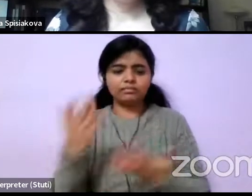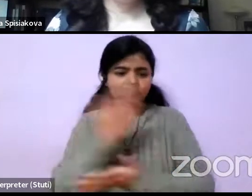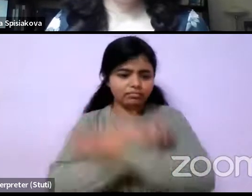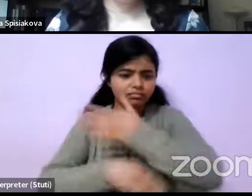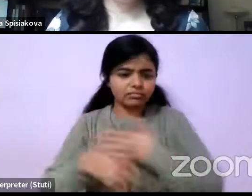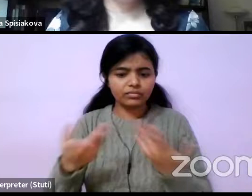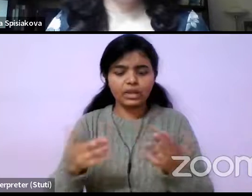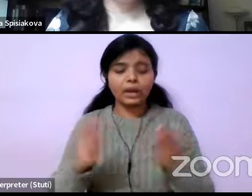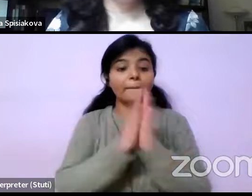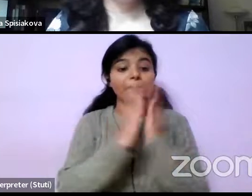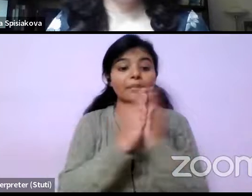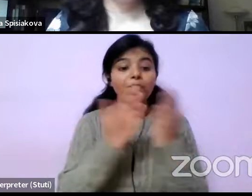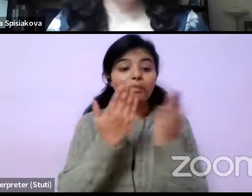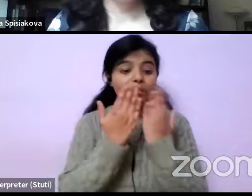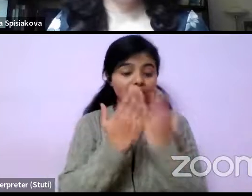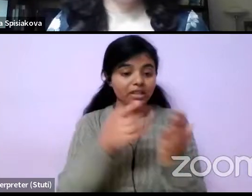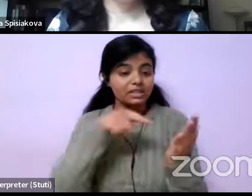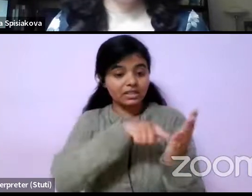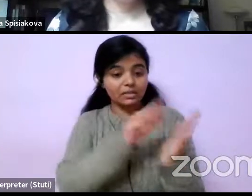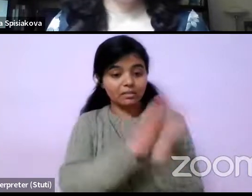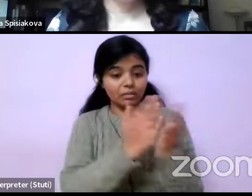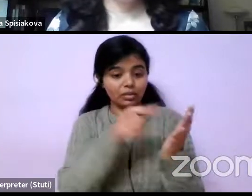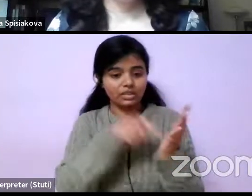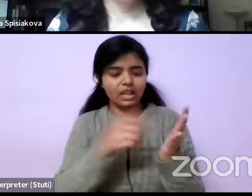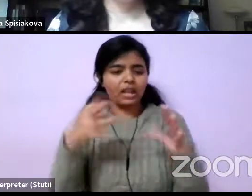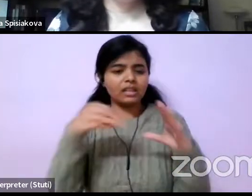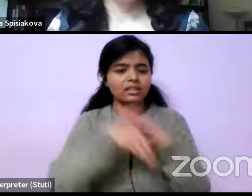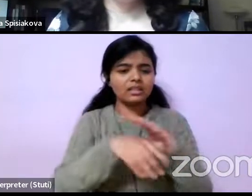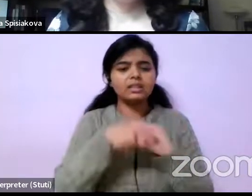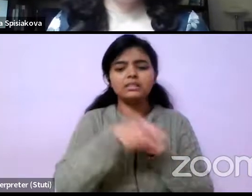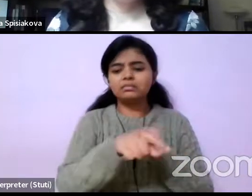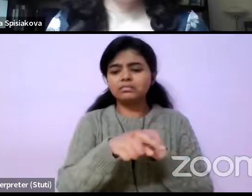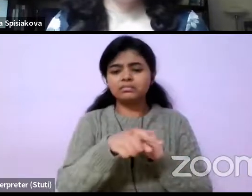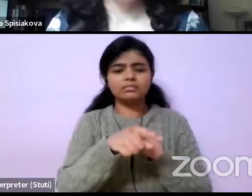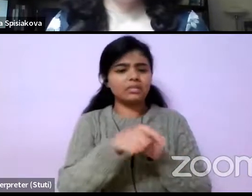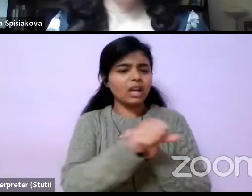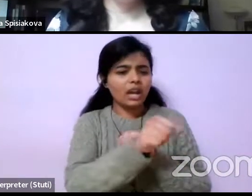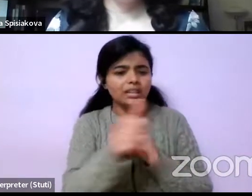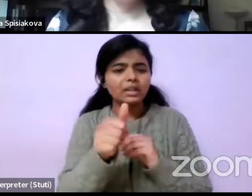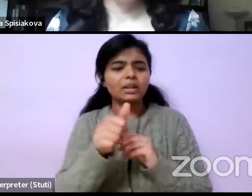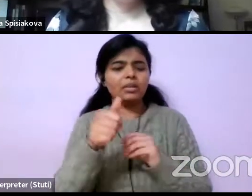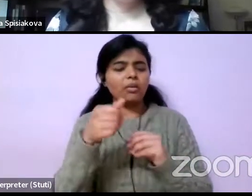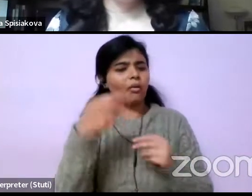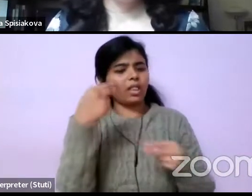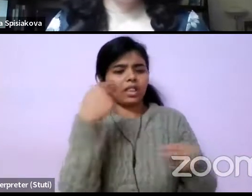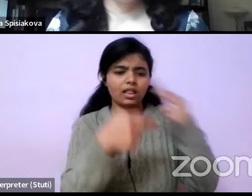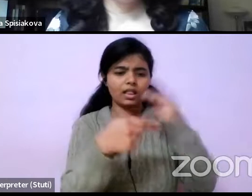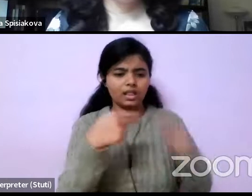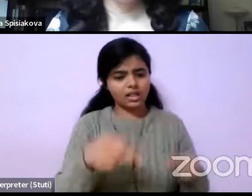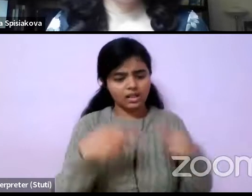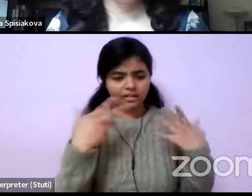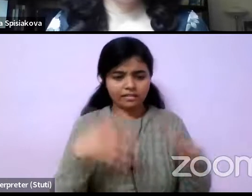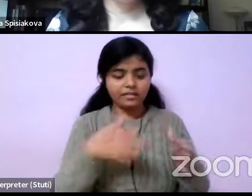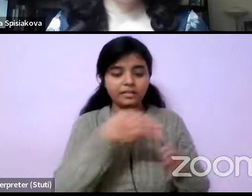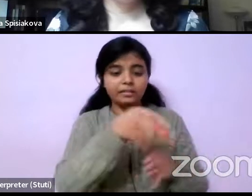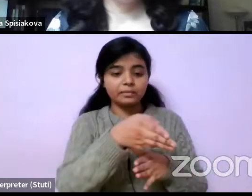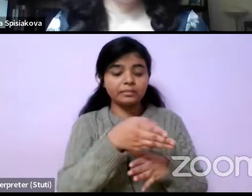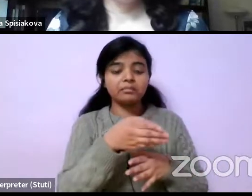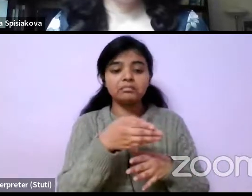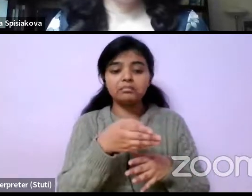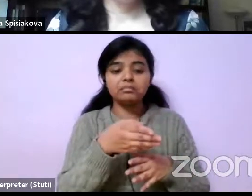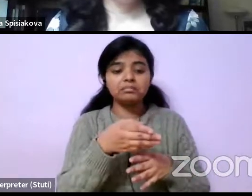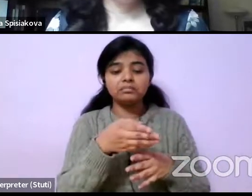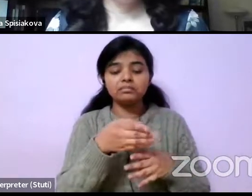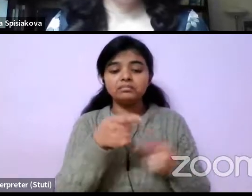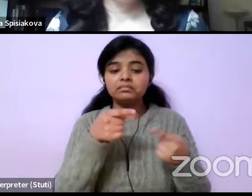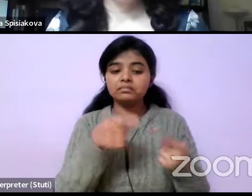the books on disability rights movement in the West, like for example, Joseph P. Shapiro's one and other things also. And mostly, in the West,